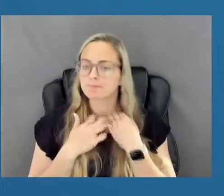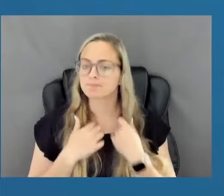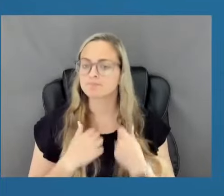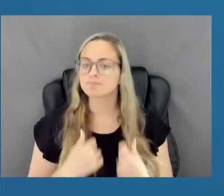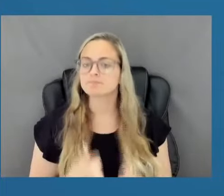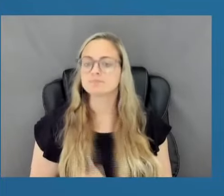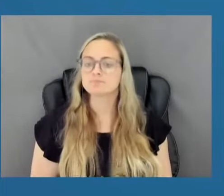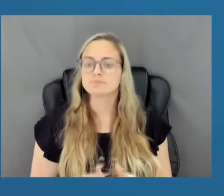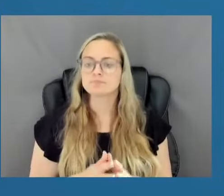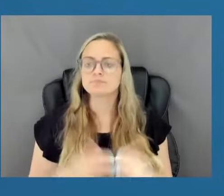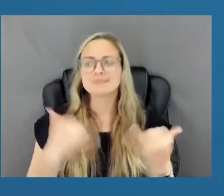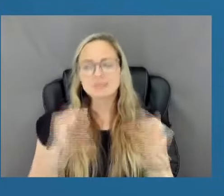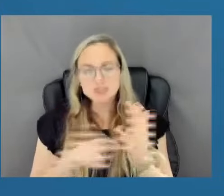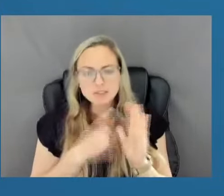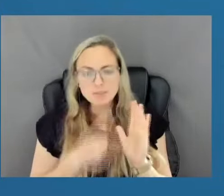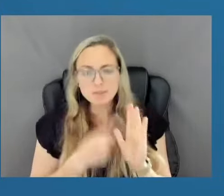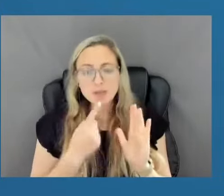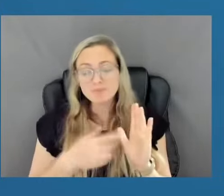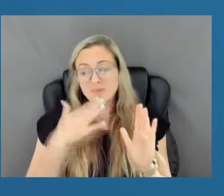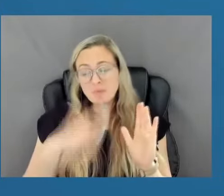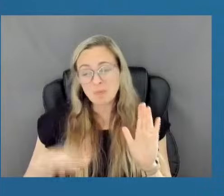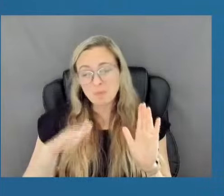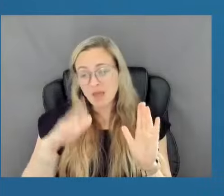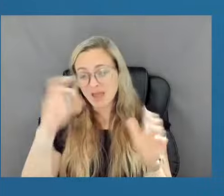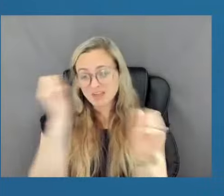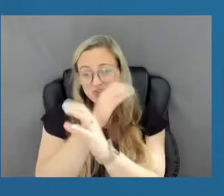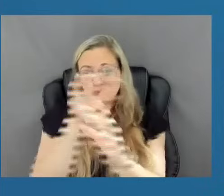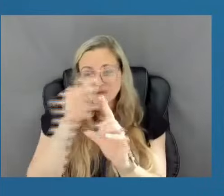I still sometimes have nightmares about 514.